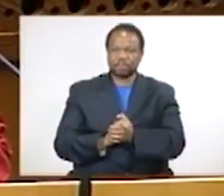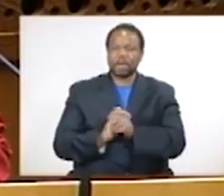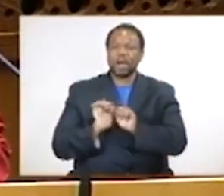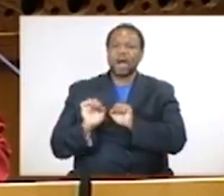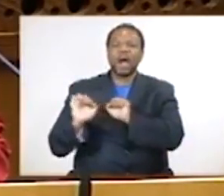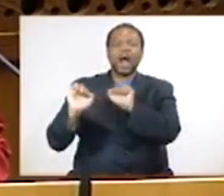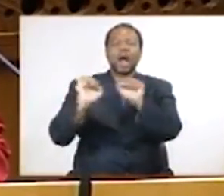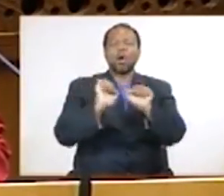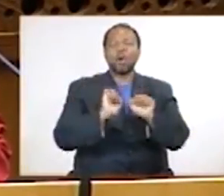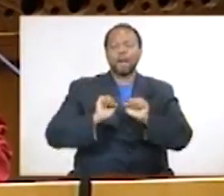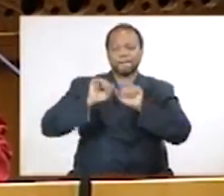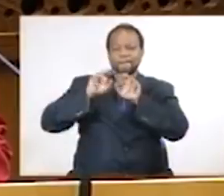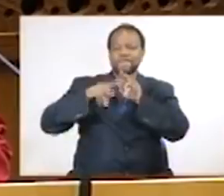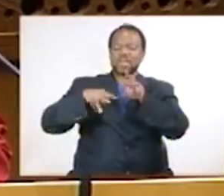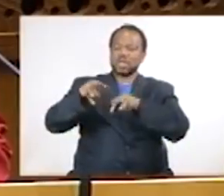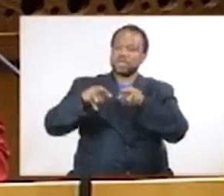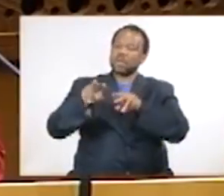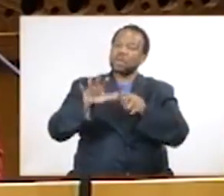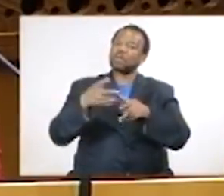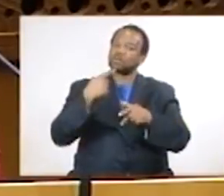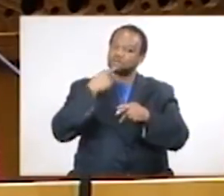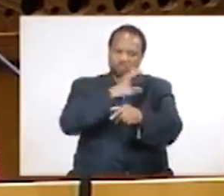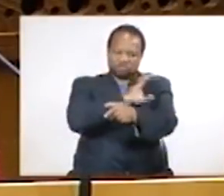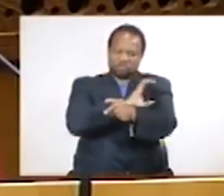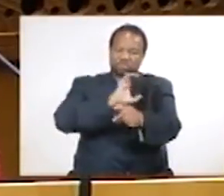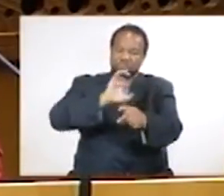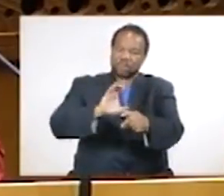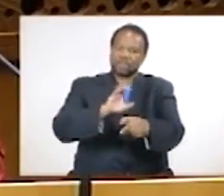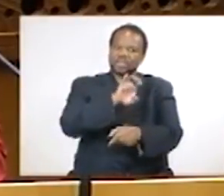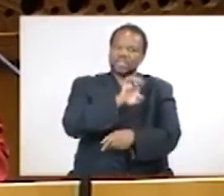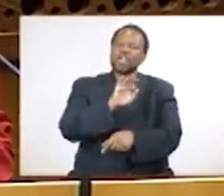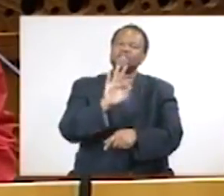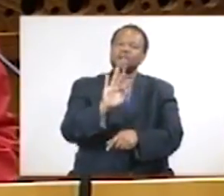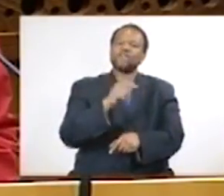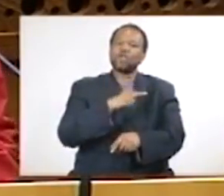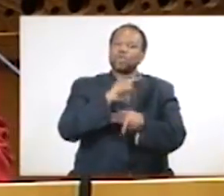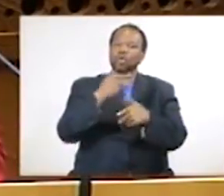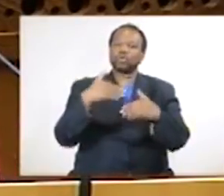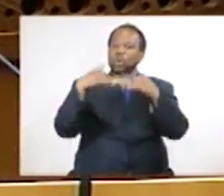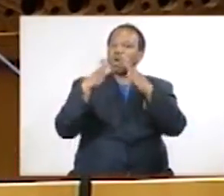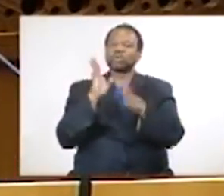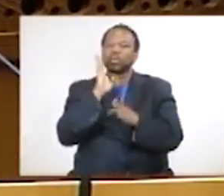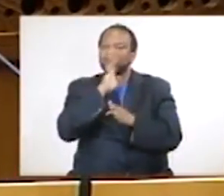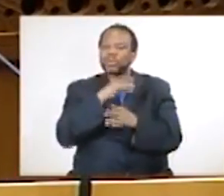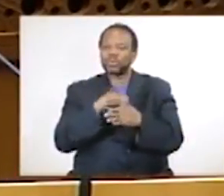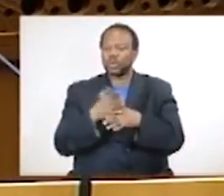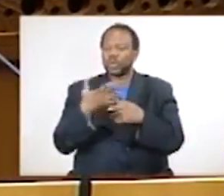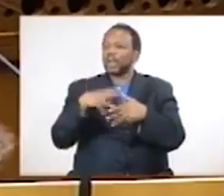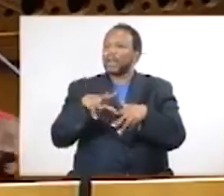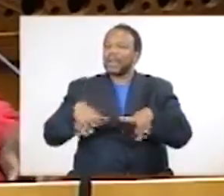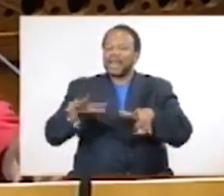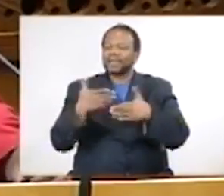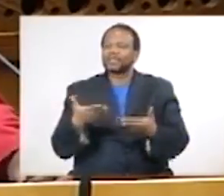represent the agenda of economic freedom in our lifetime, without any fear of contradiction.